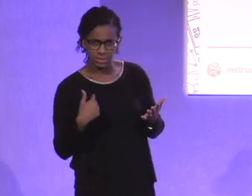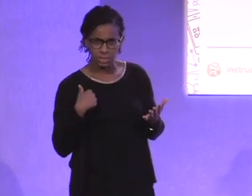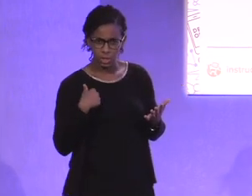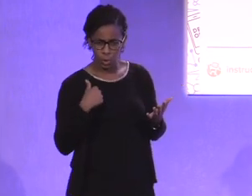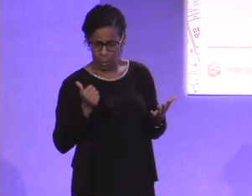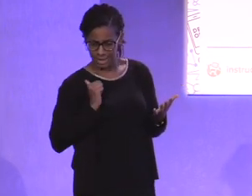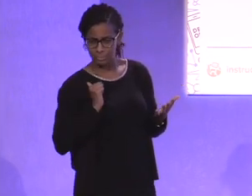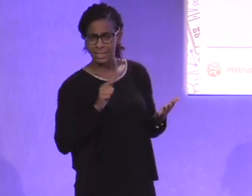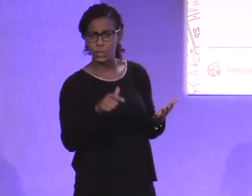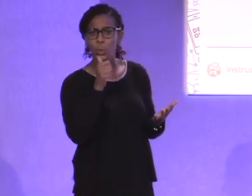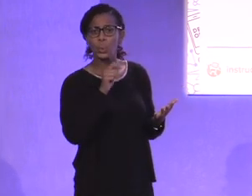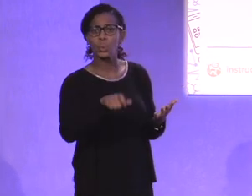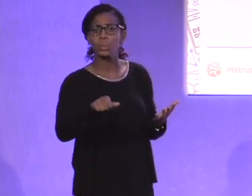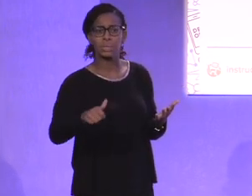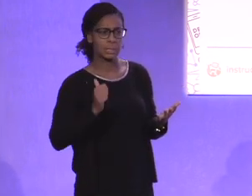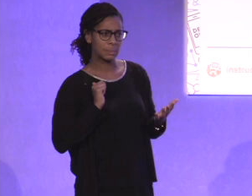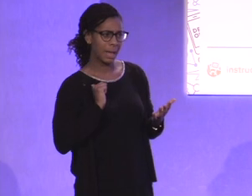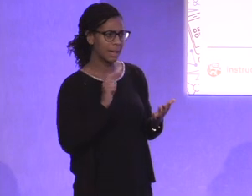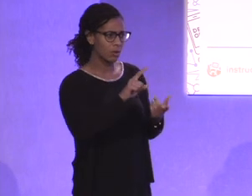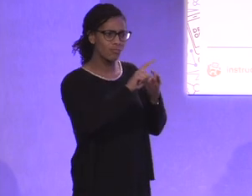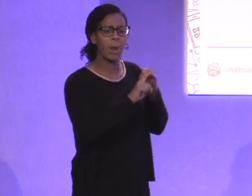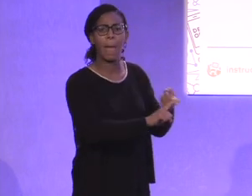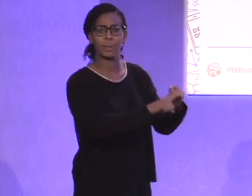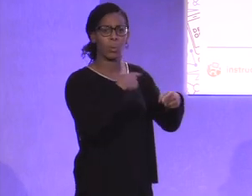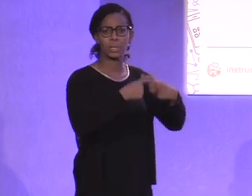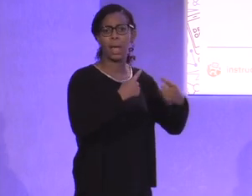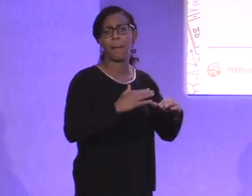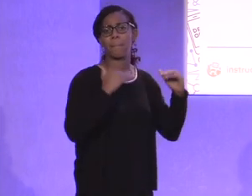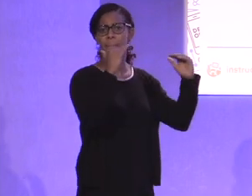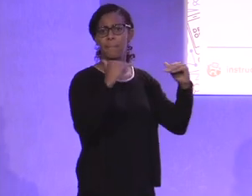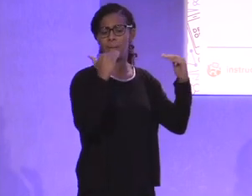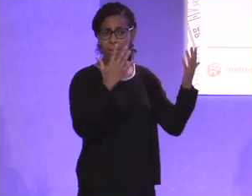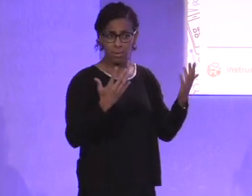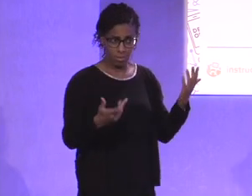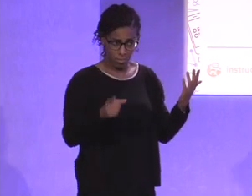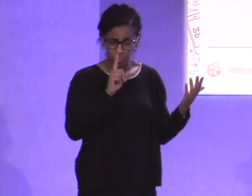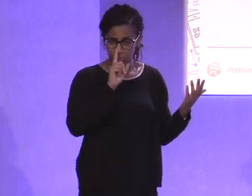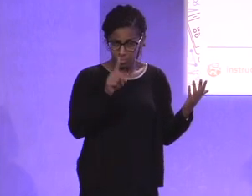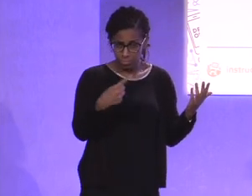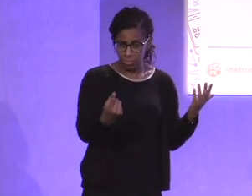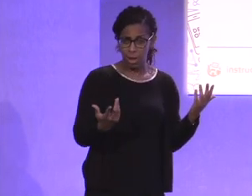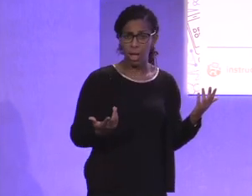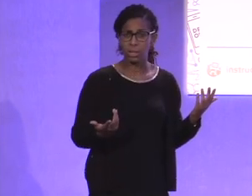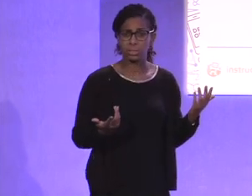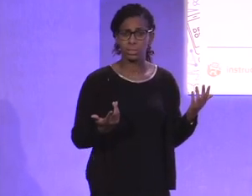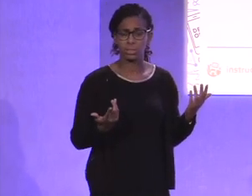a higher level of reliability, and they kind of get it. And there's a story there.